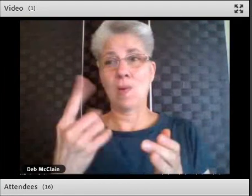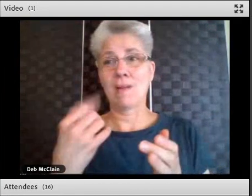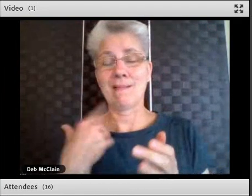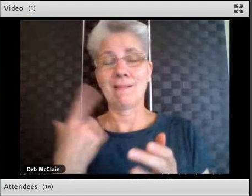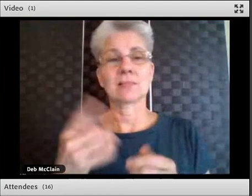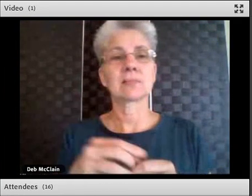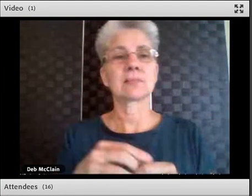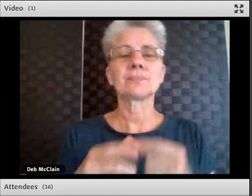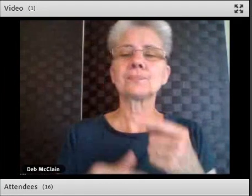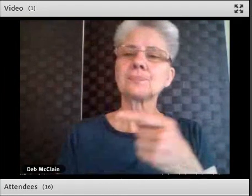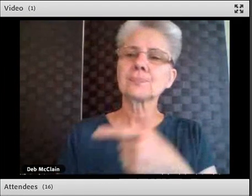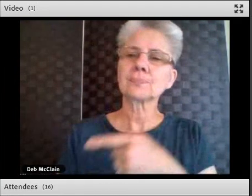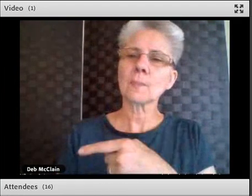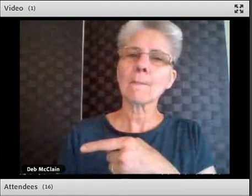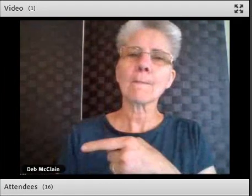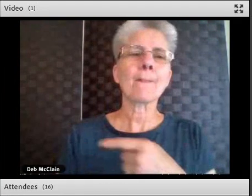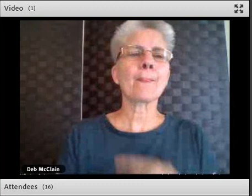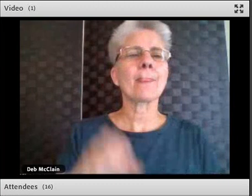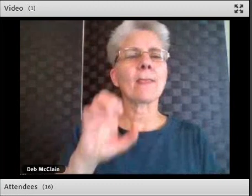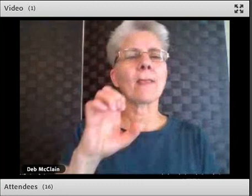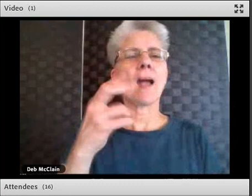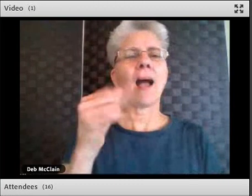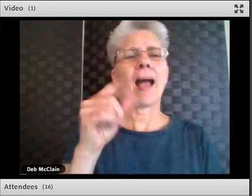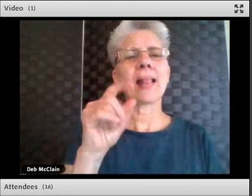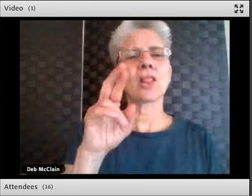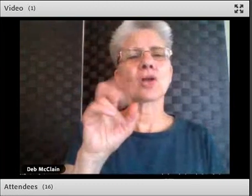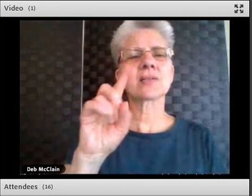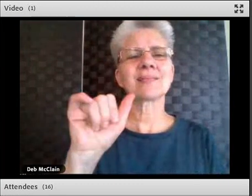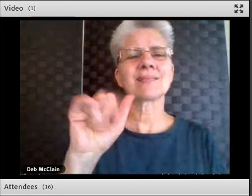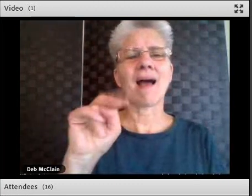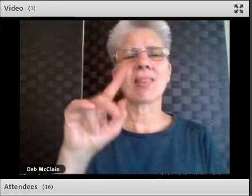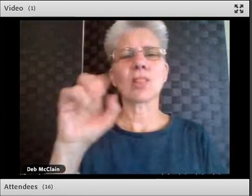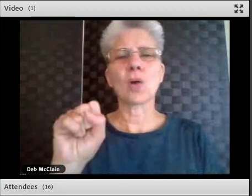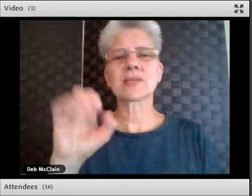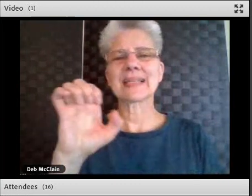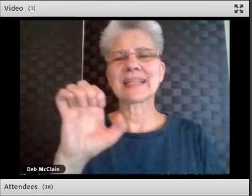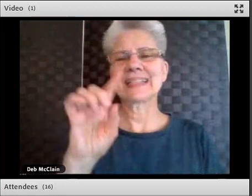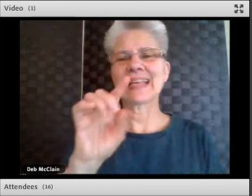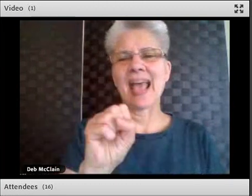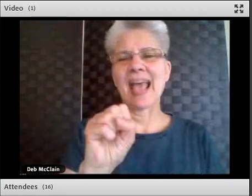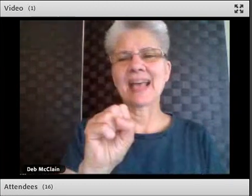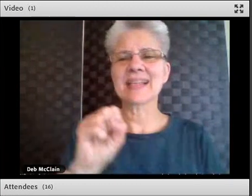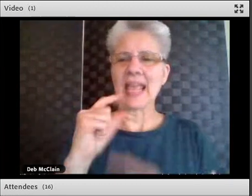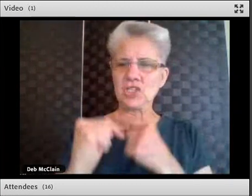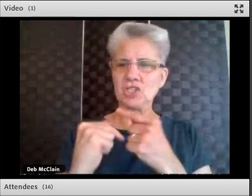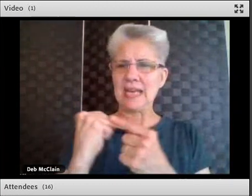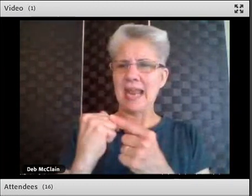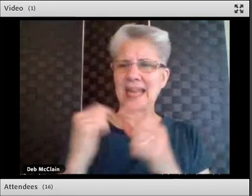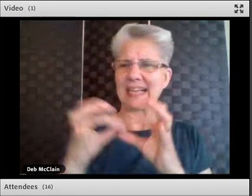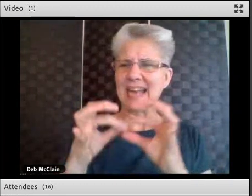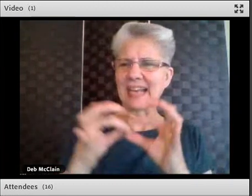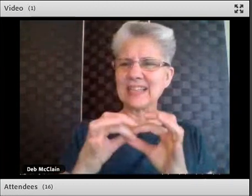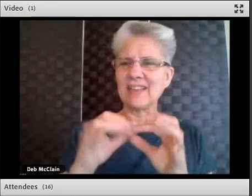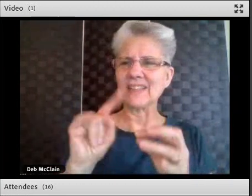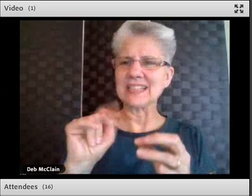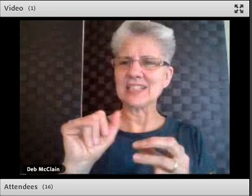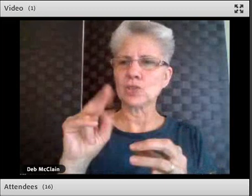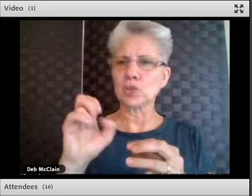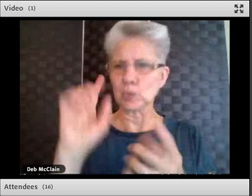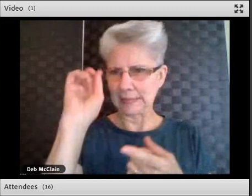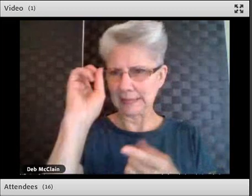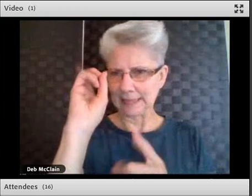Okay, EHLERS-DANLOS syndrome. This is a genetic connective tissue disease,